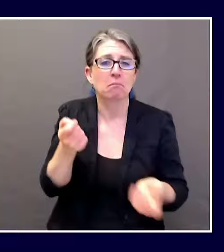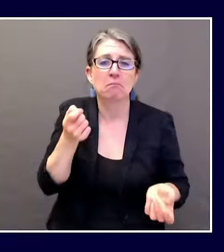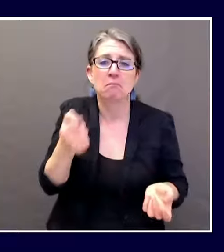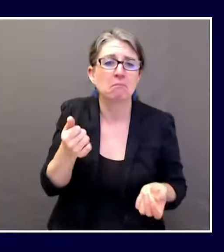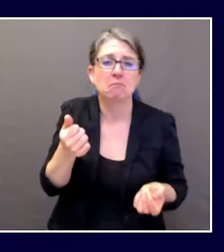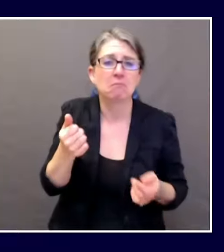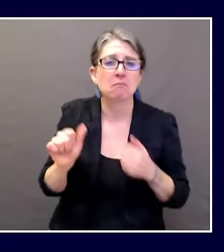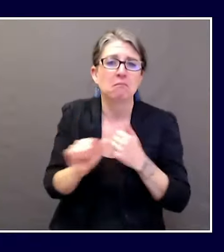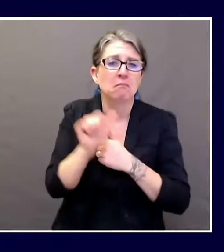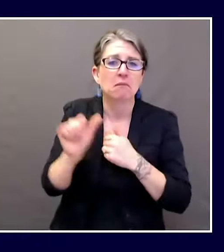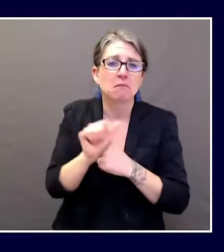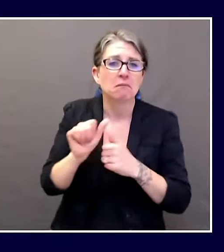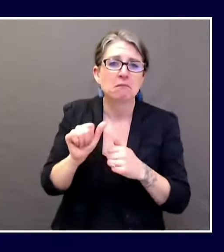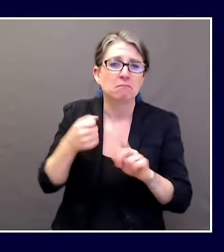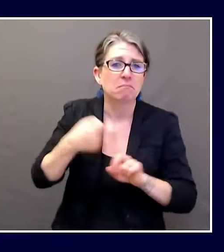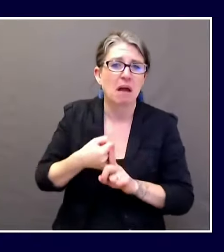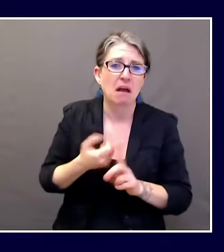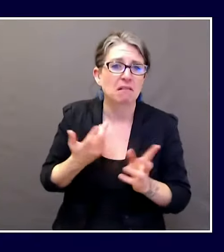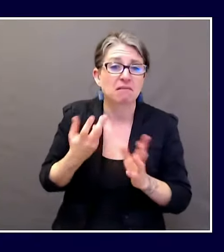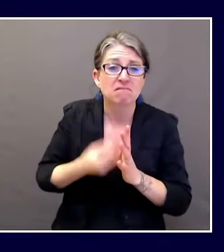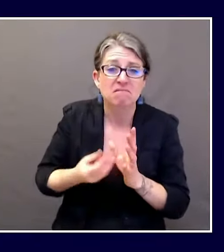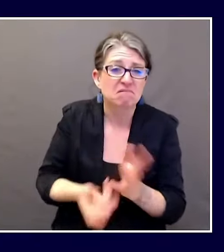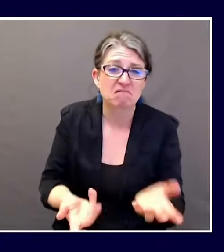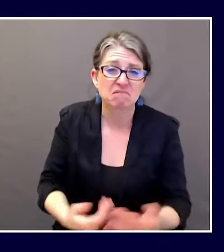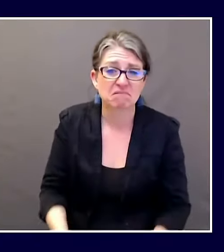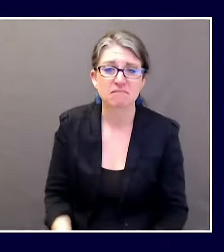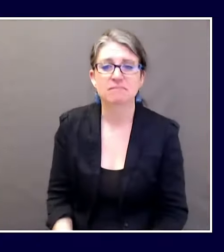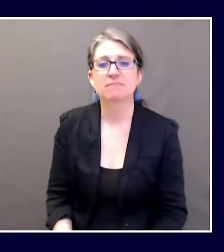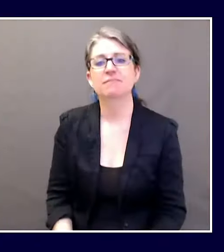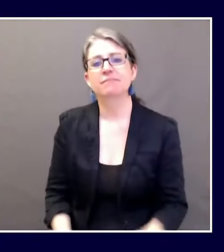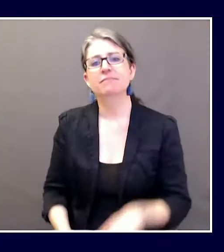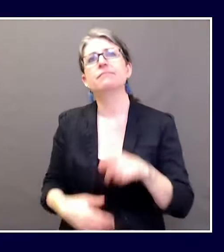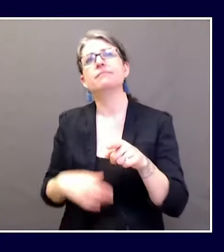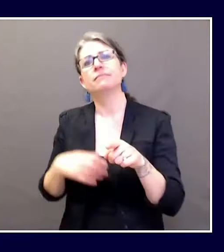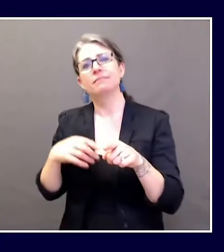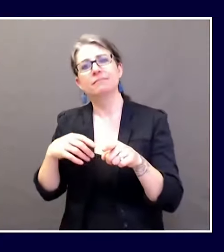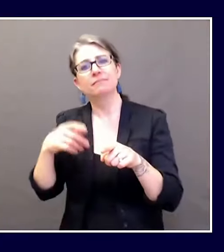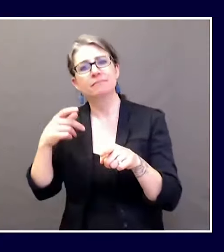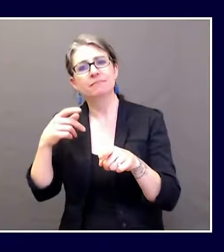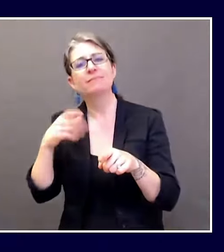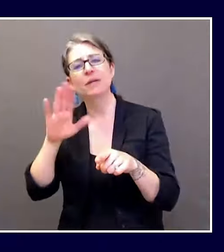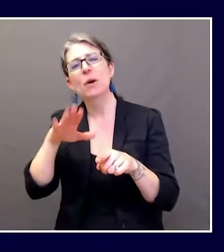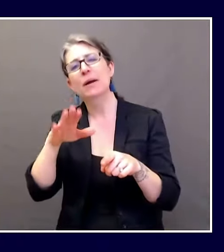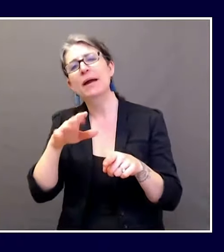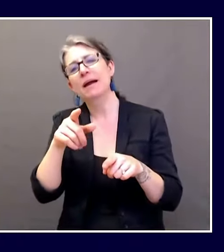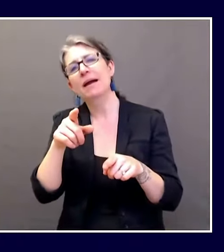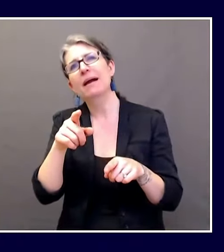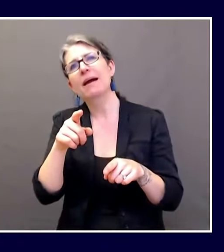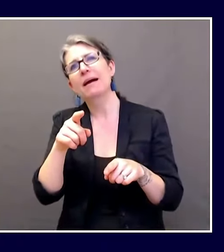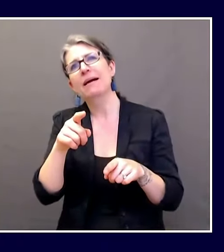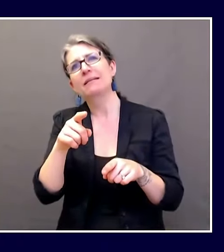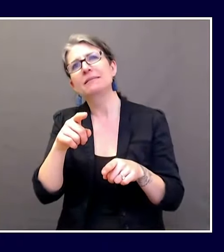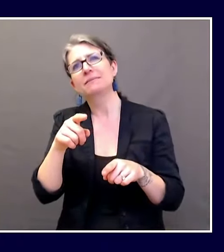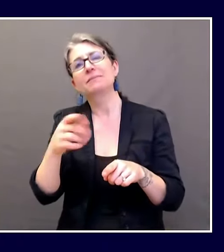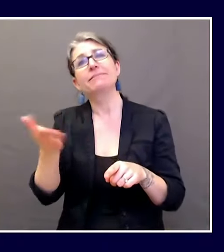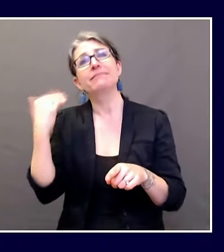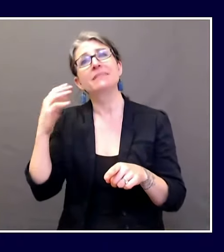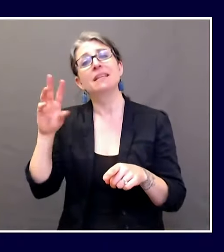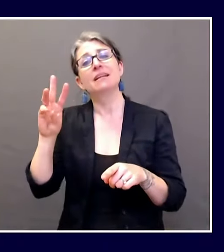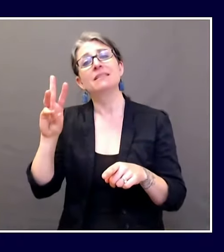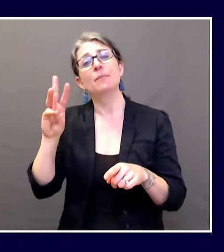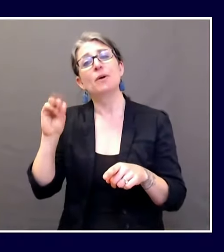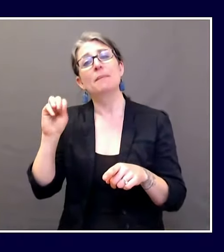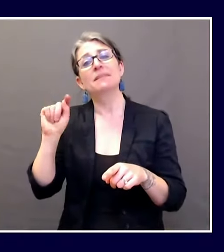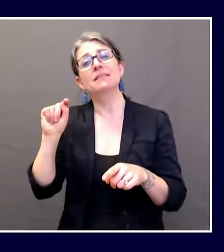thing, if I could. Earlier today, WMTW reported that Bangor Savings Bank is offering $500